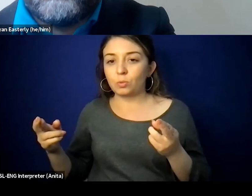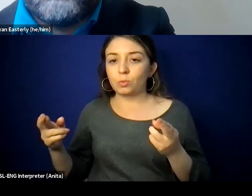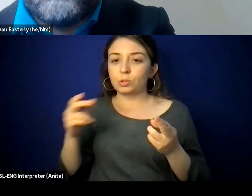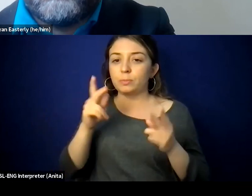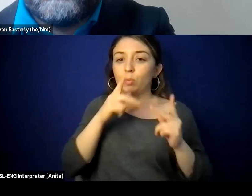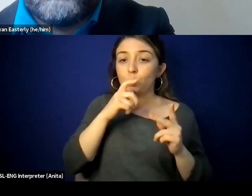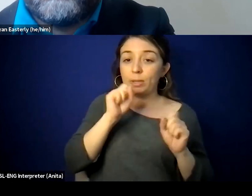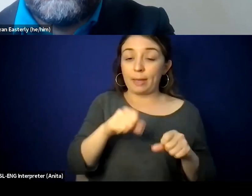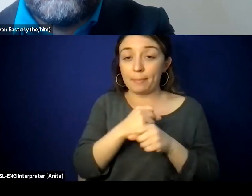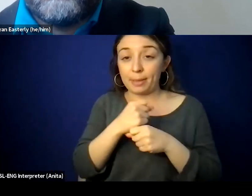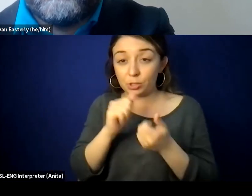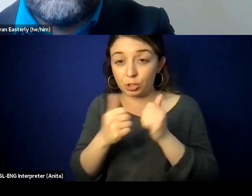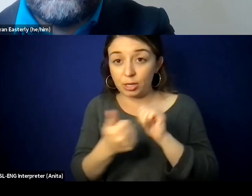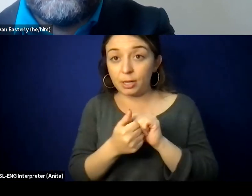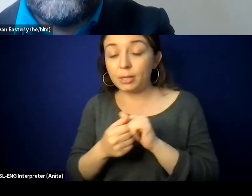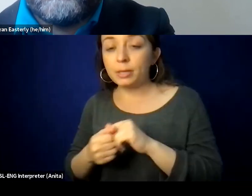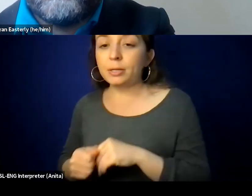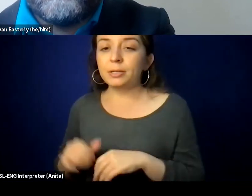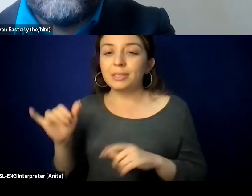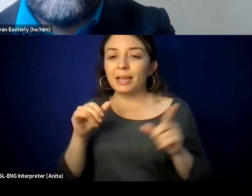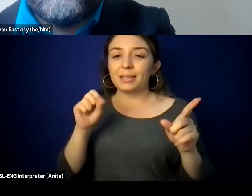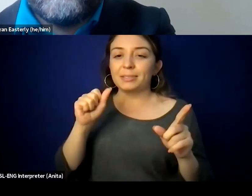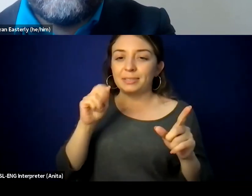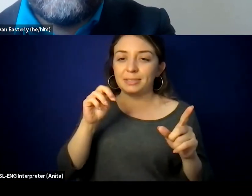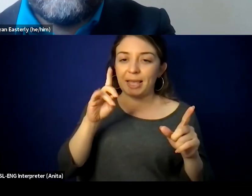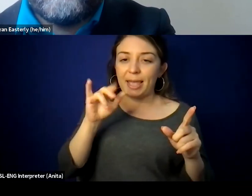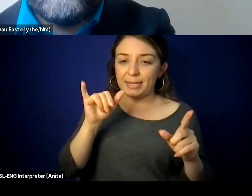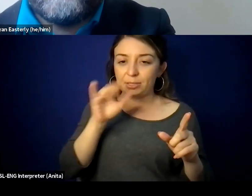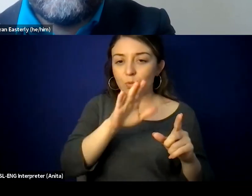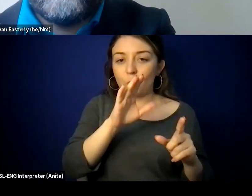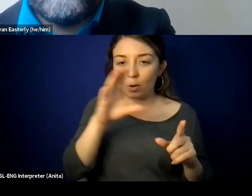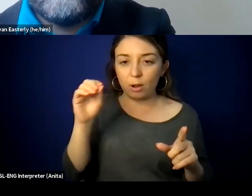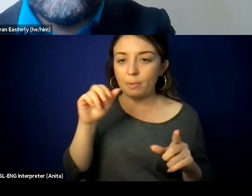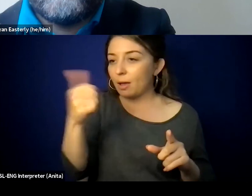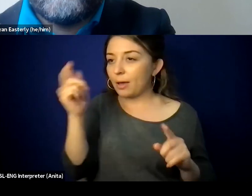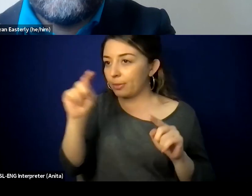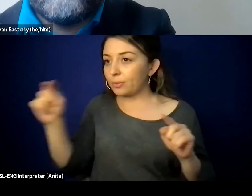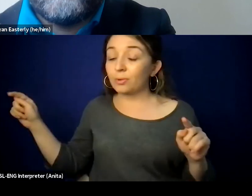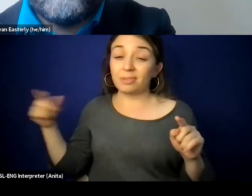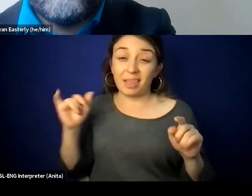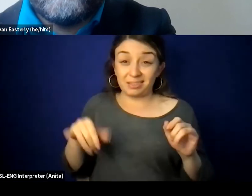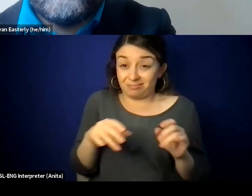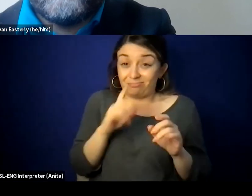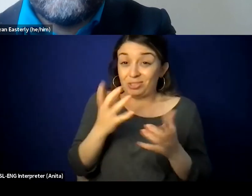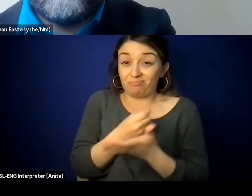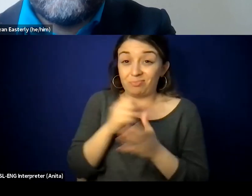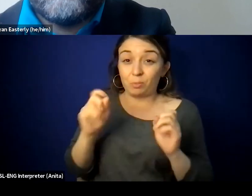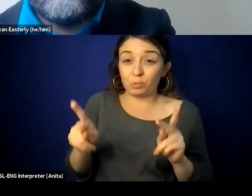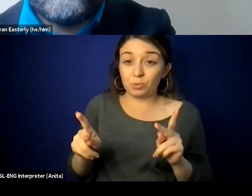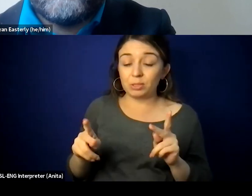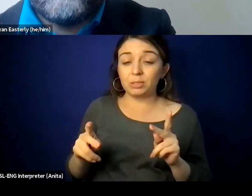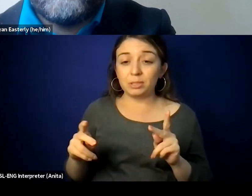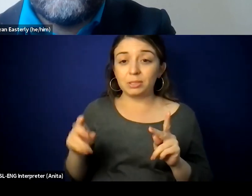And so, Sandy, your fund and others are opportunities too for